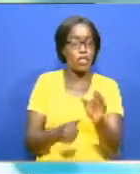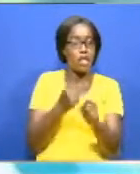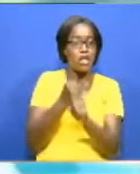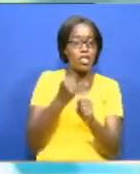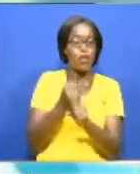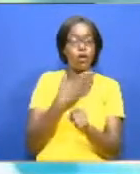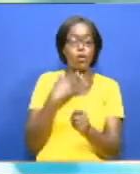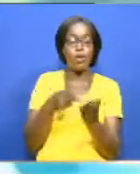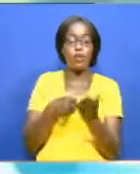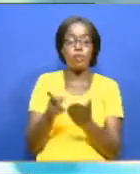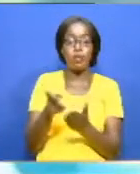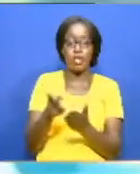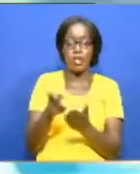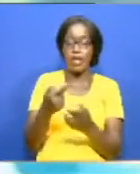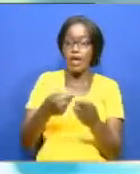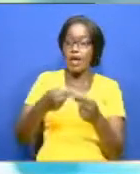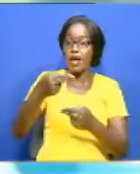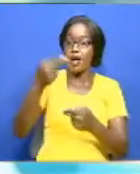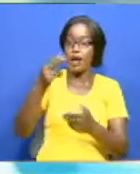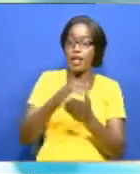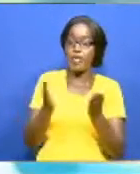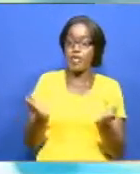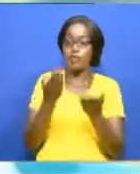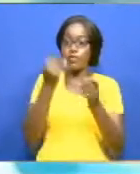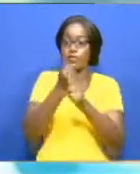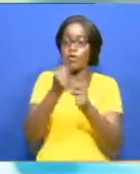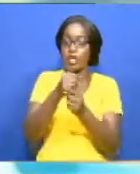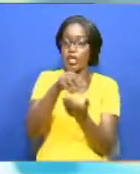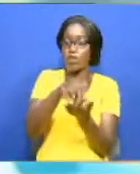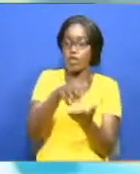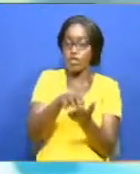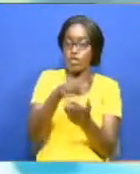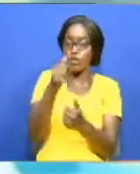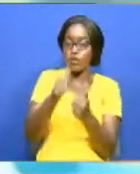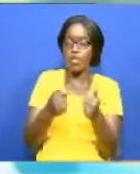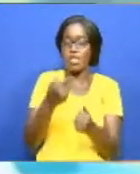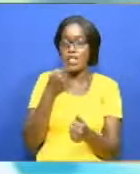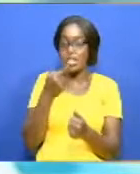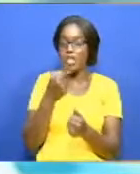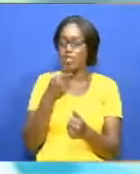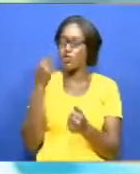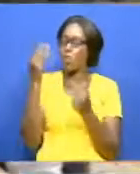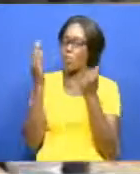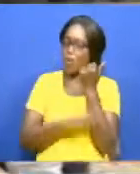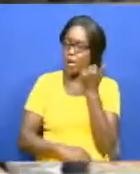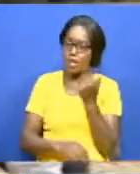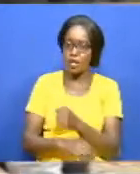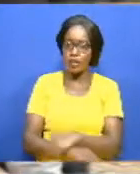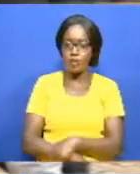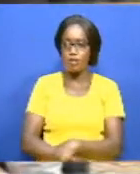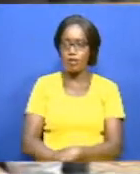for a pay rise and improved working conditions, which they term unbearable.